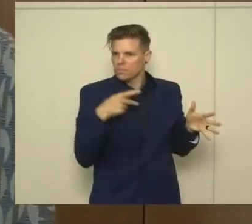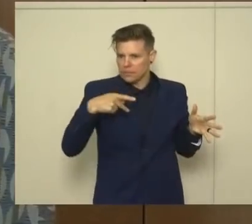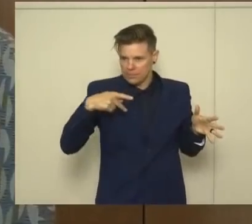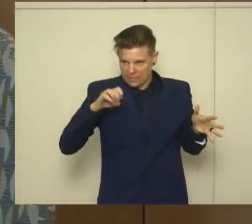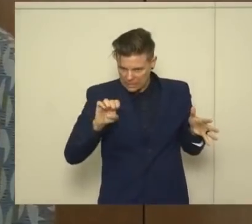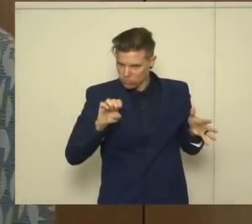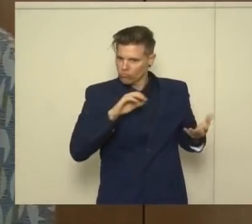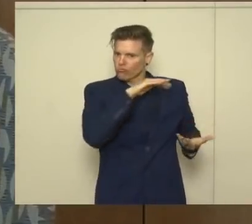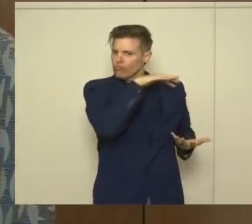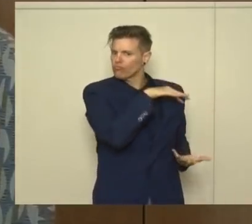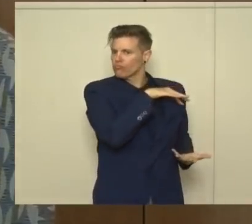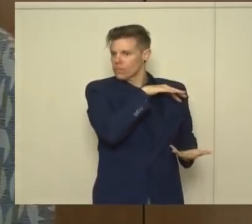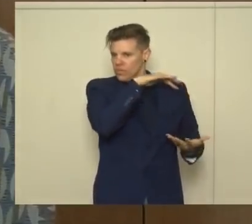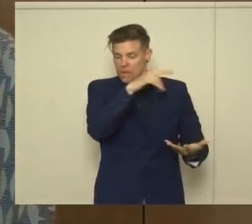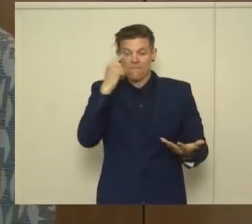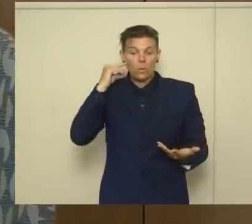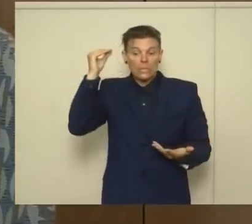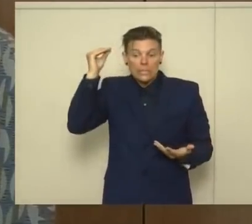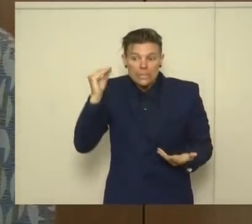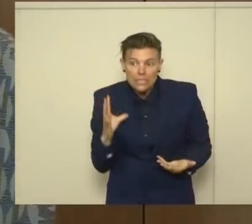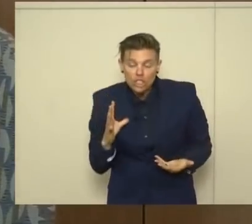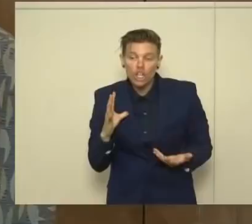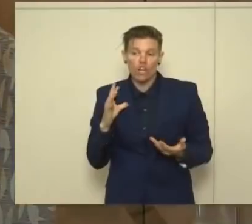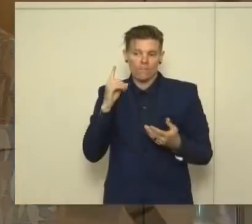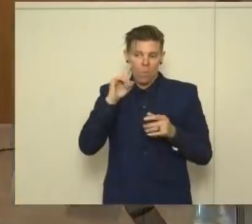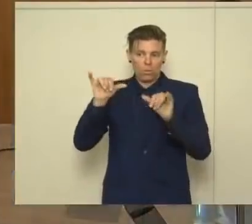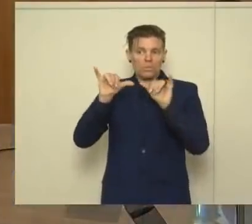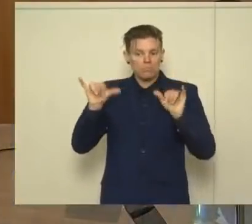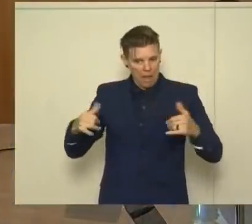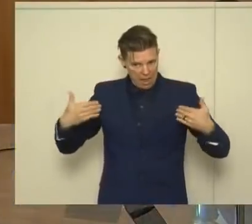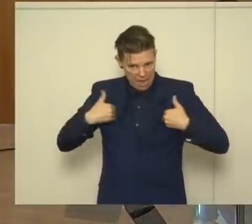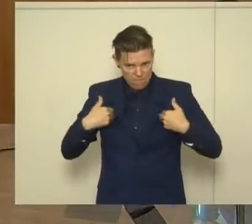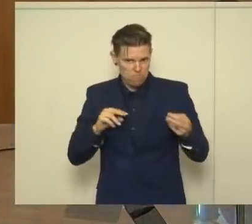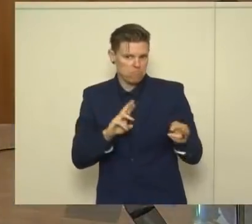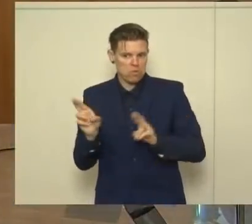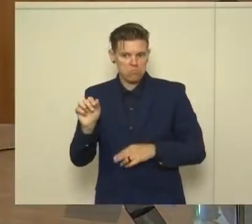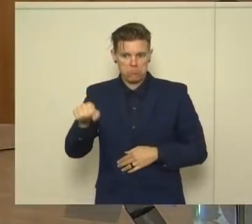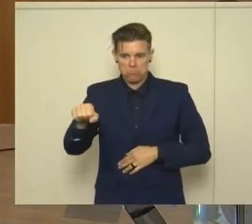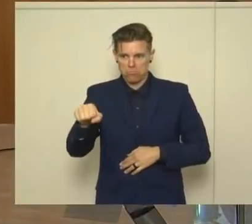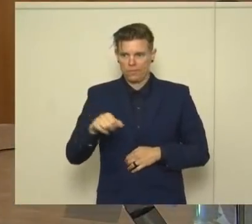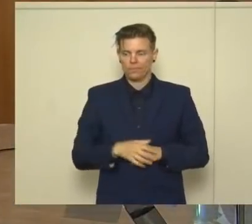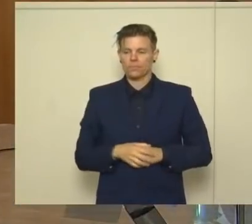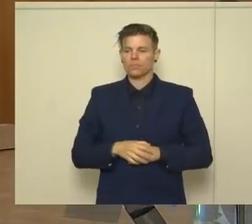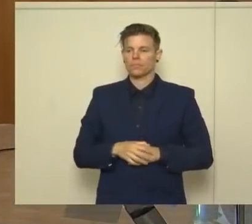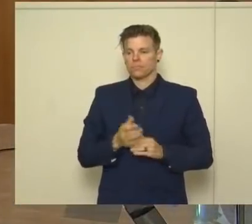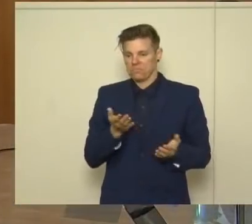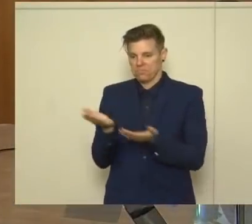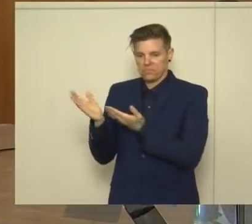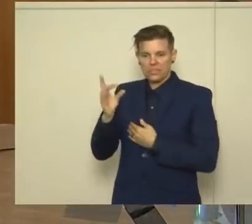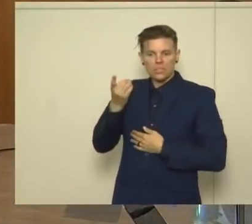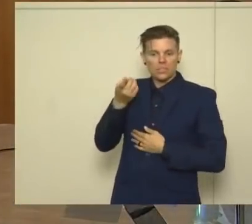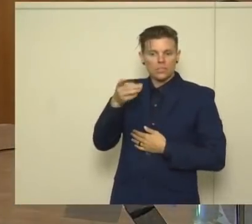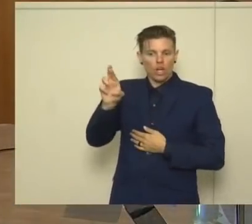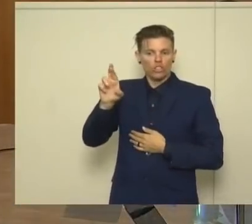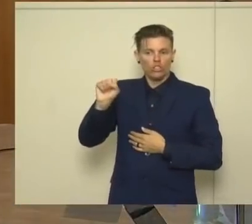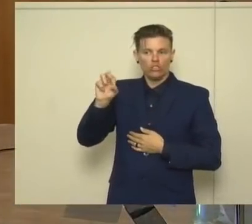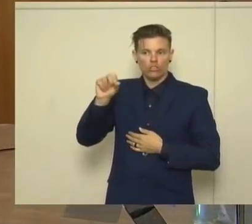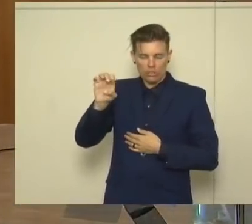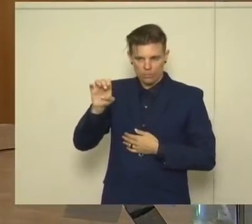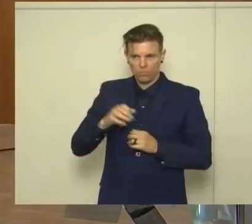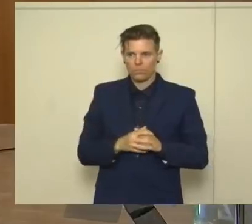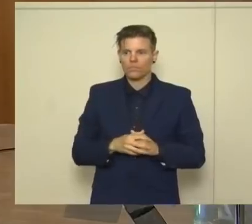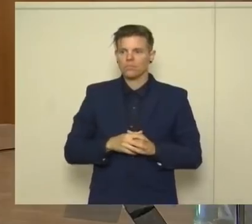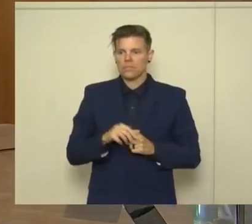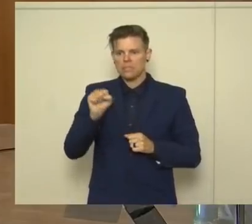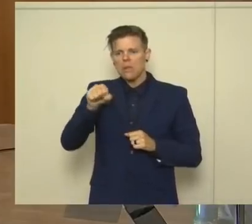for our education system. Yeah. Two things. One, the governor's right that we do have a metric about PPE,